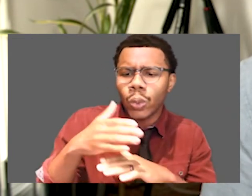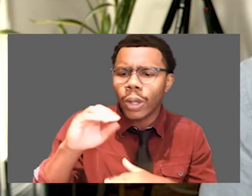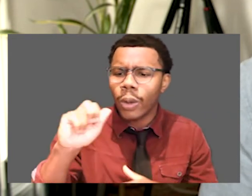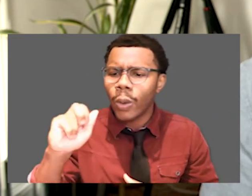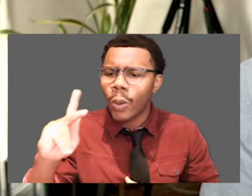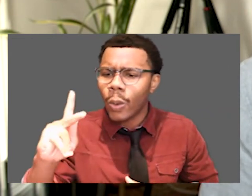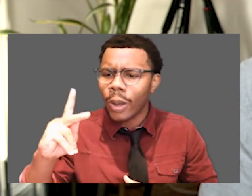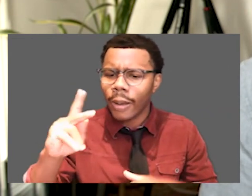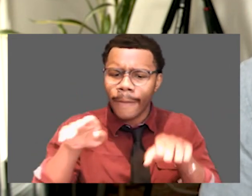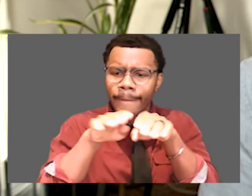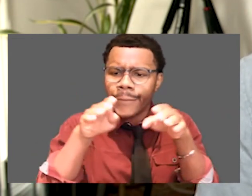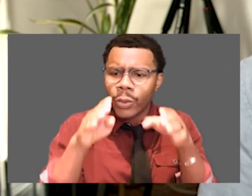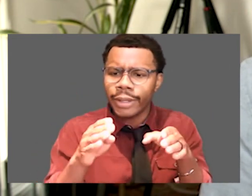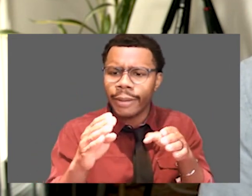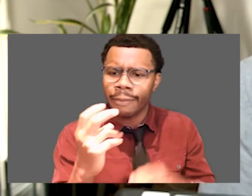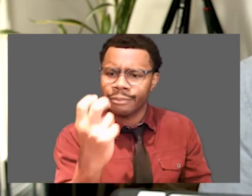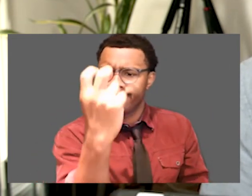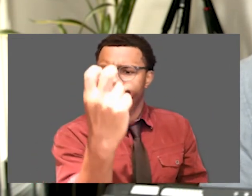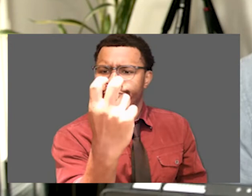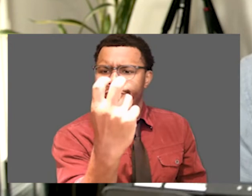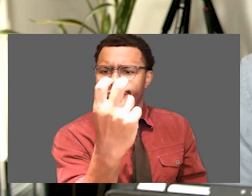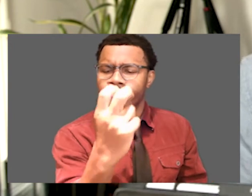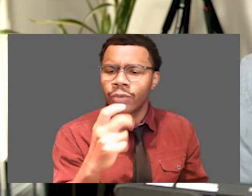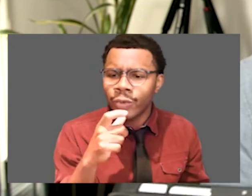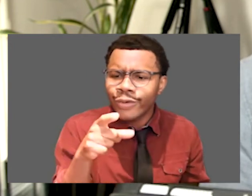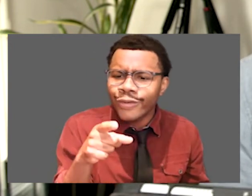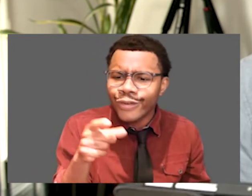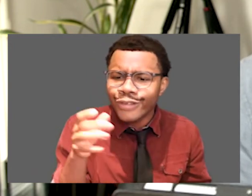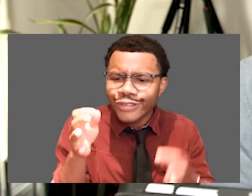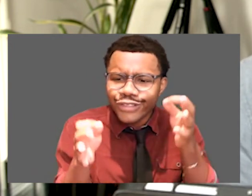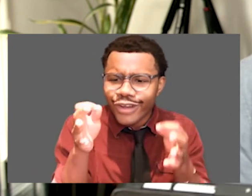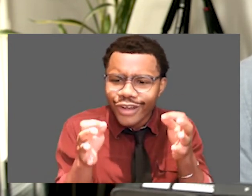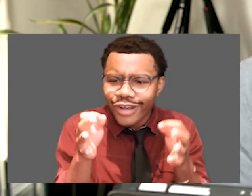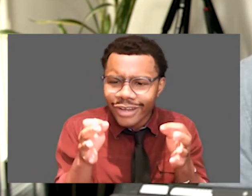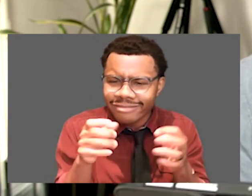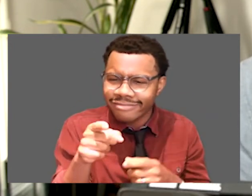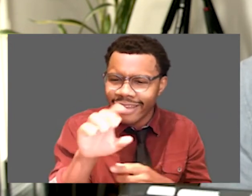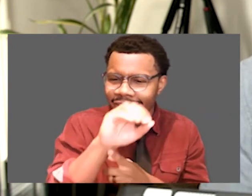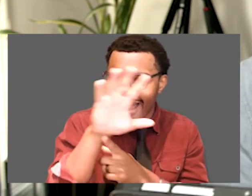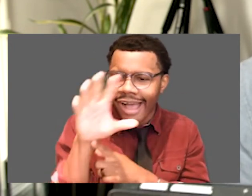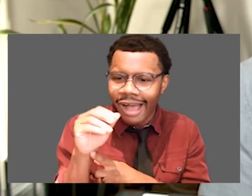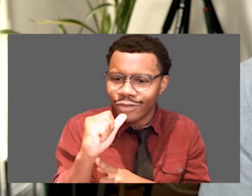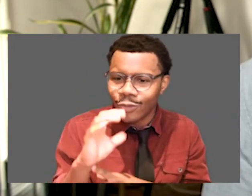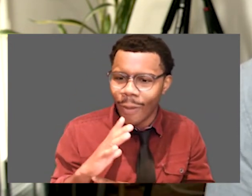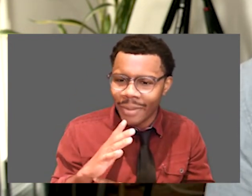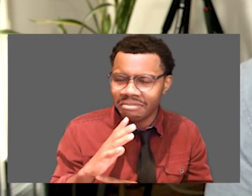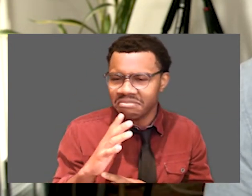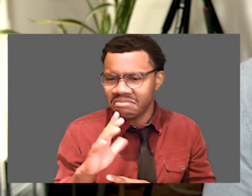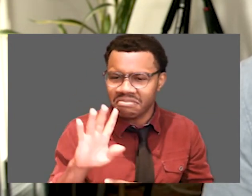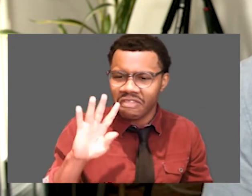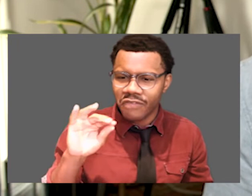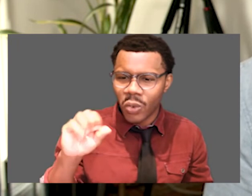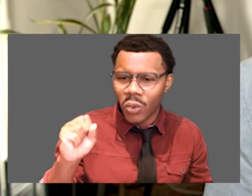judge. The judge, an African woman in her late 40s with large copper